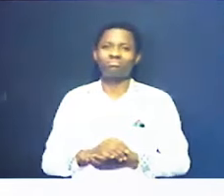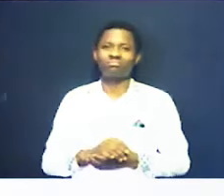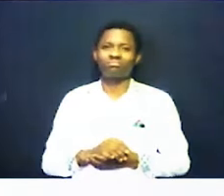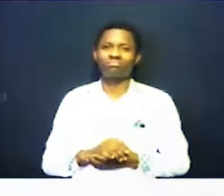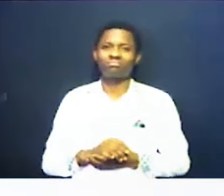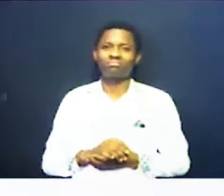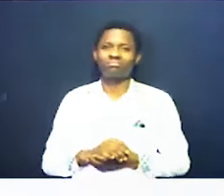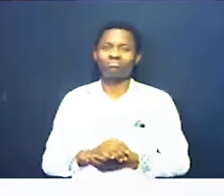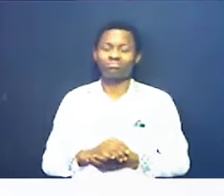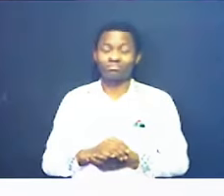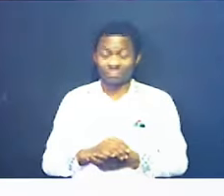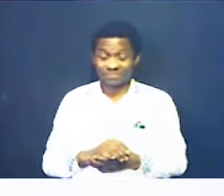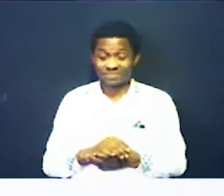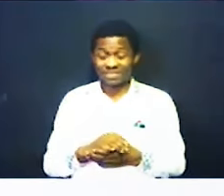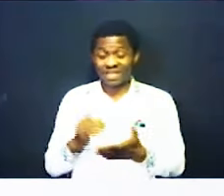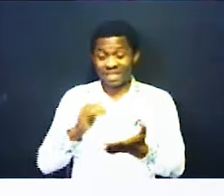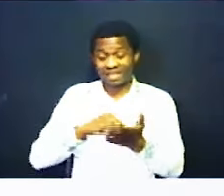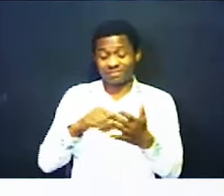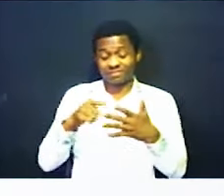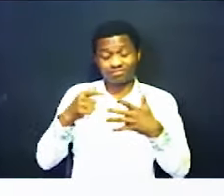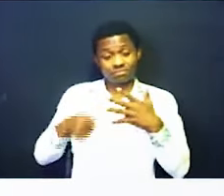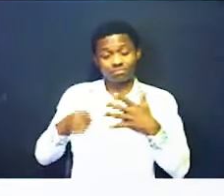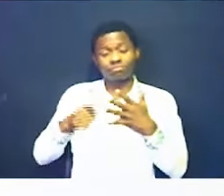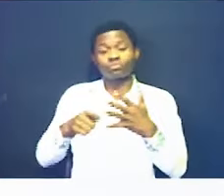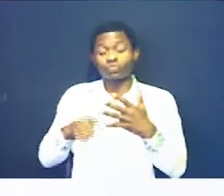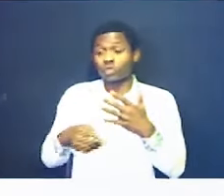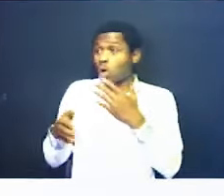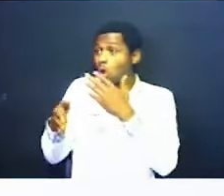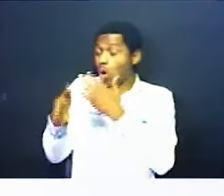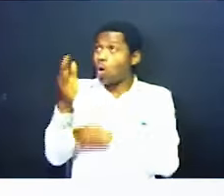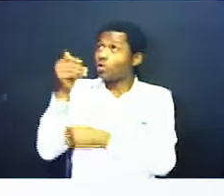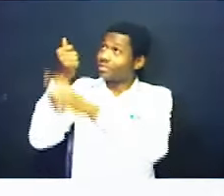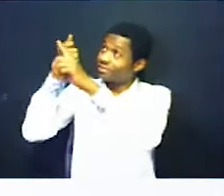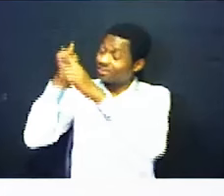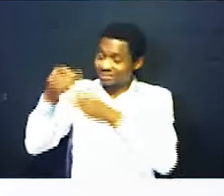Another point is this. God disciplines us